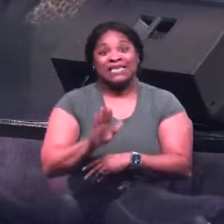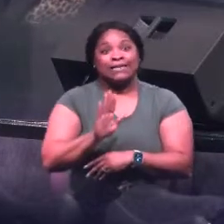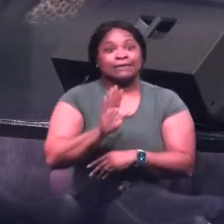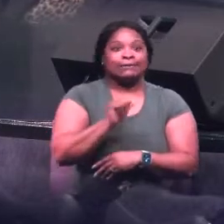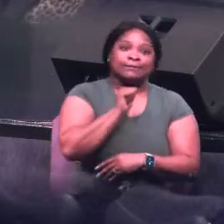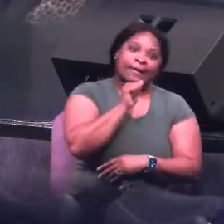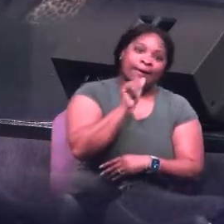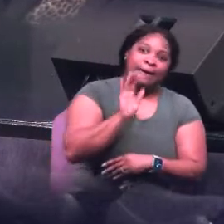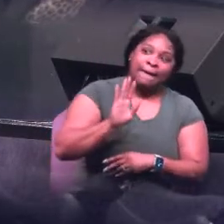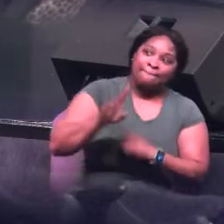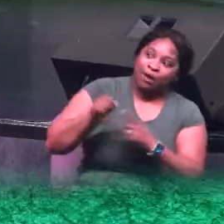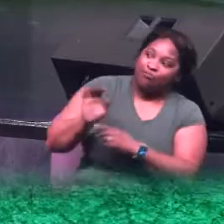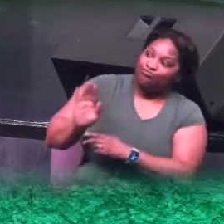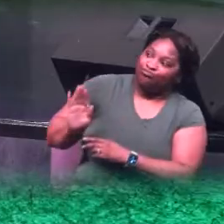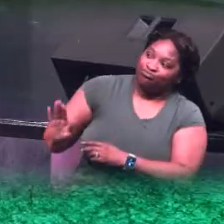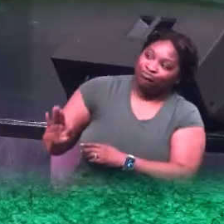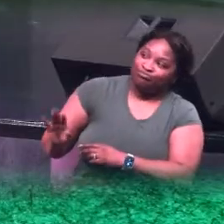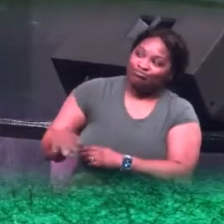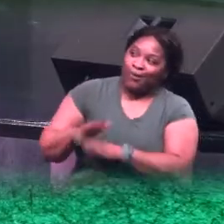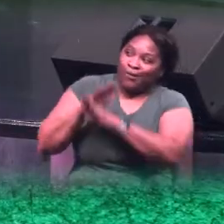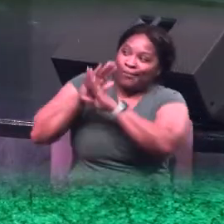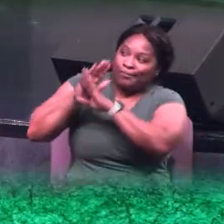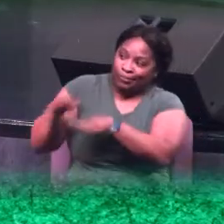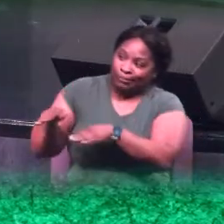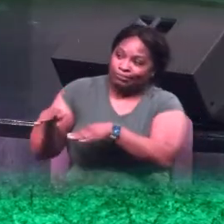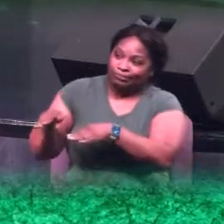do with you.